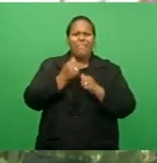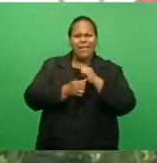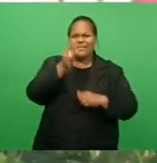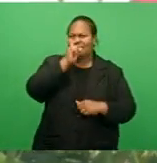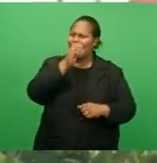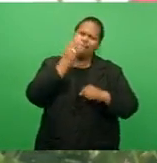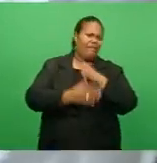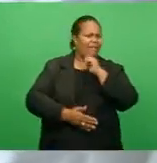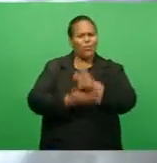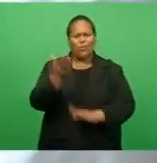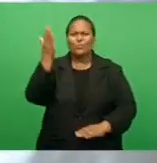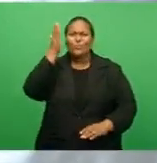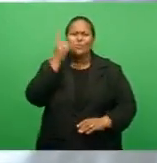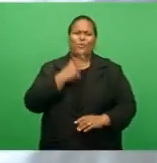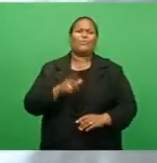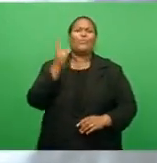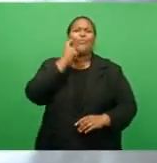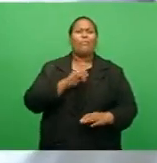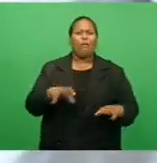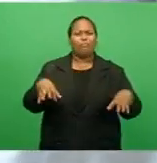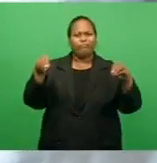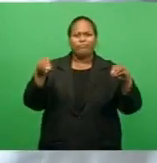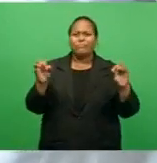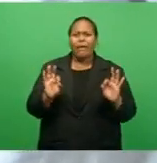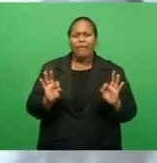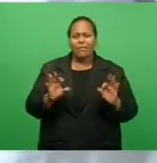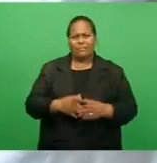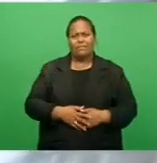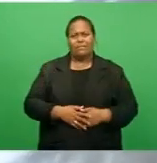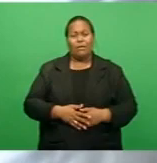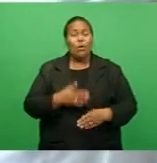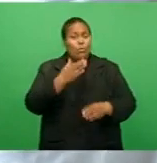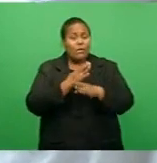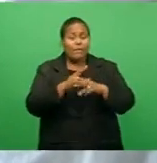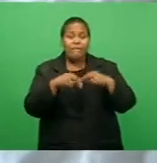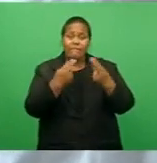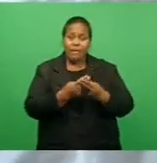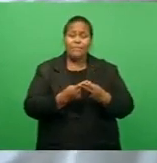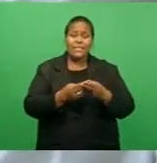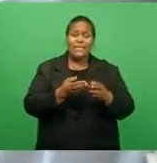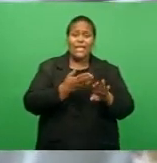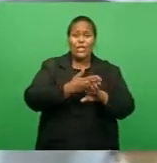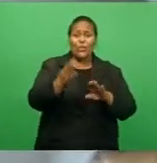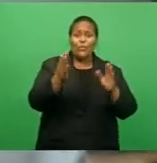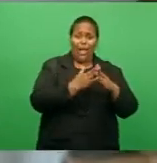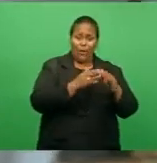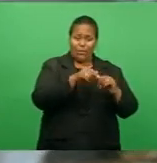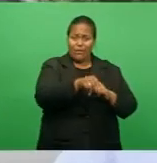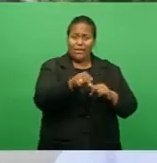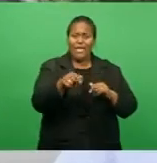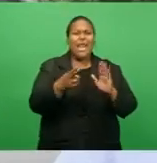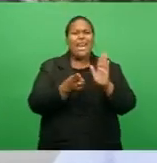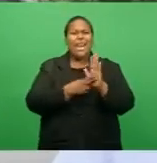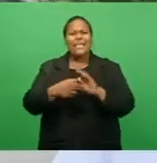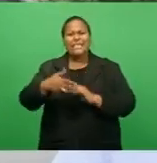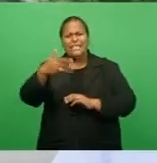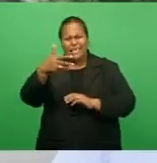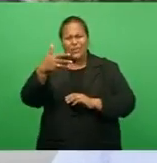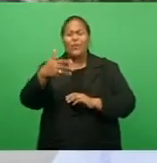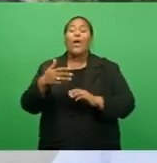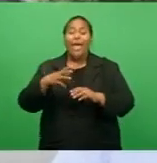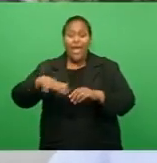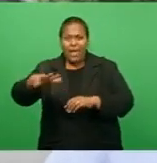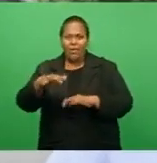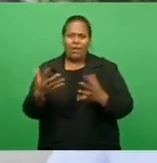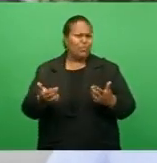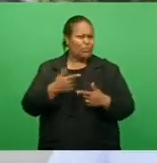school because there's no water. For many working families in Newtown Nasinu area, there is no water in the evening. Sometimes we have problem at